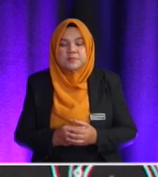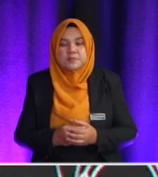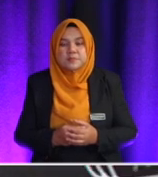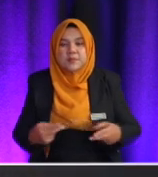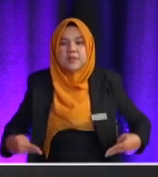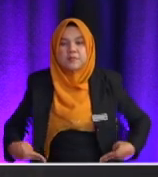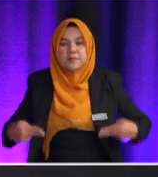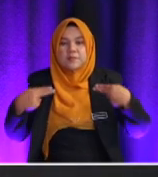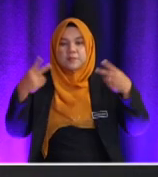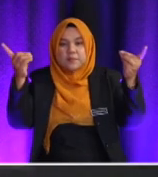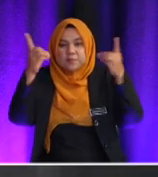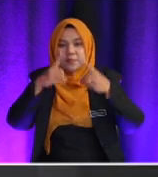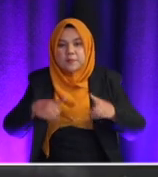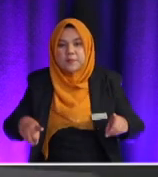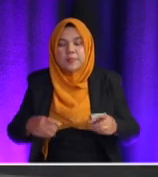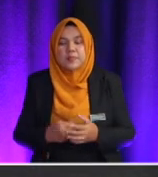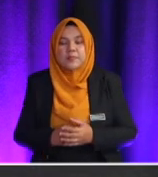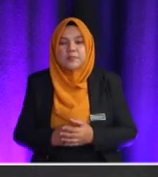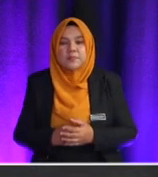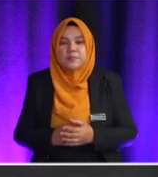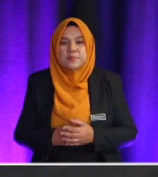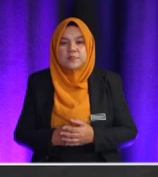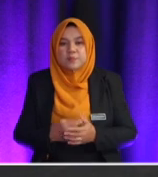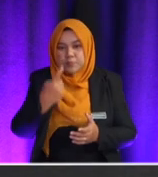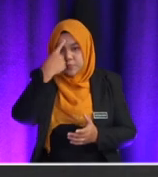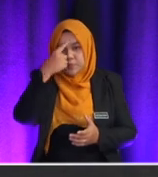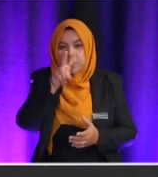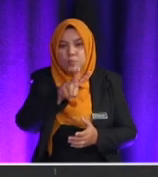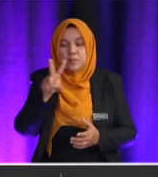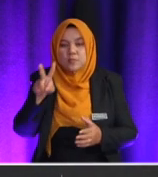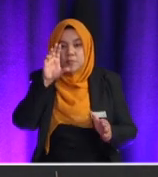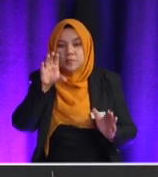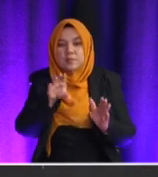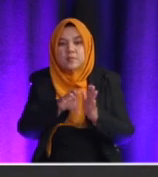Healthy diet. Healthy diet. For both of these? For both of the pictures?